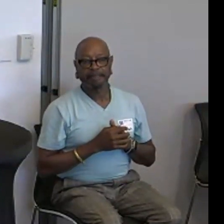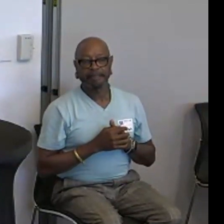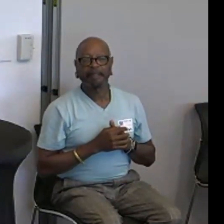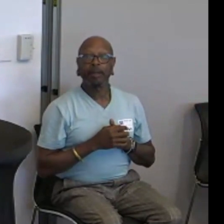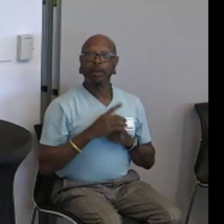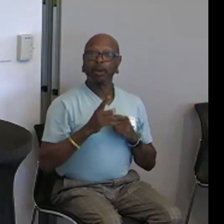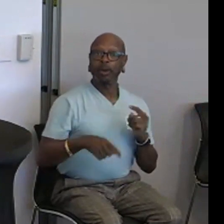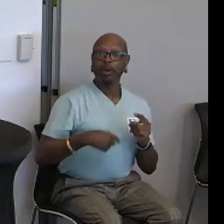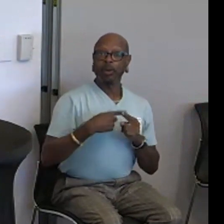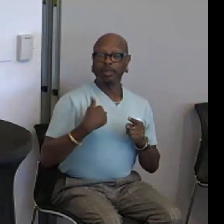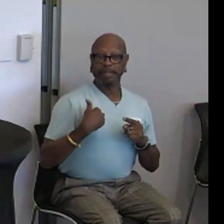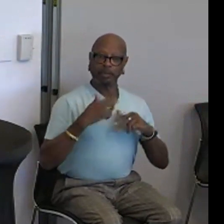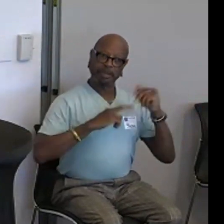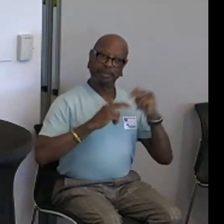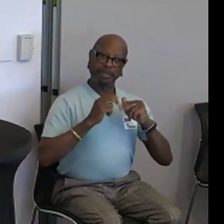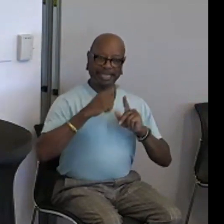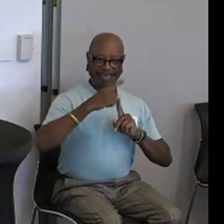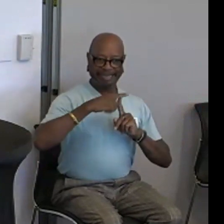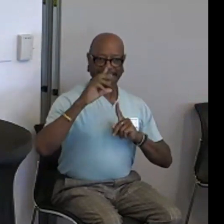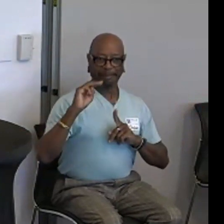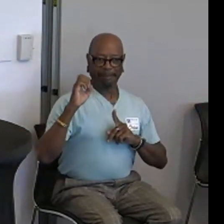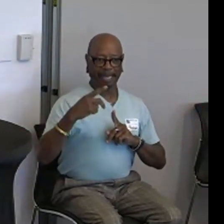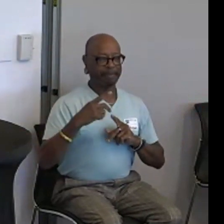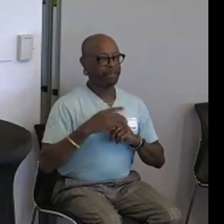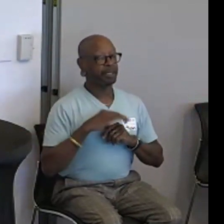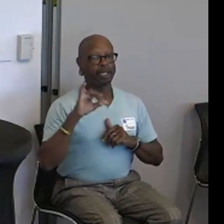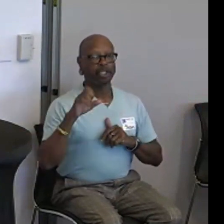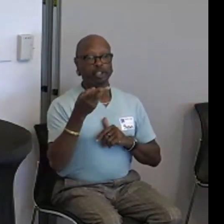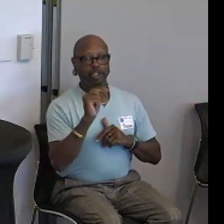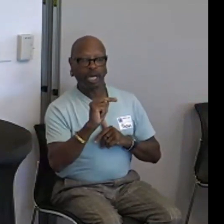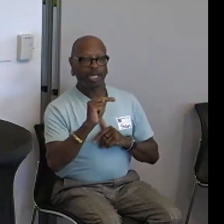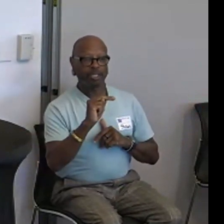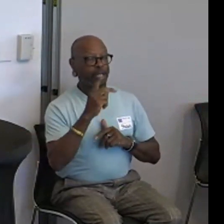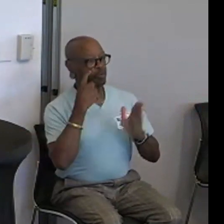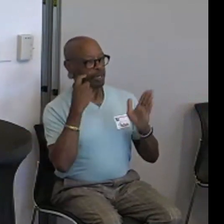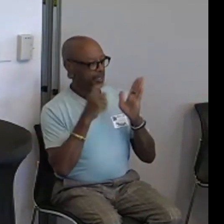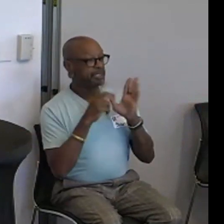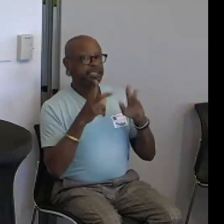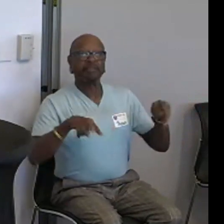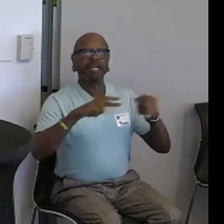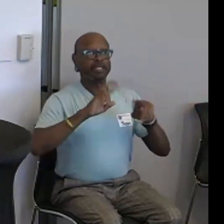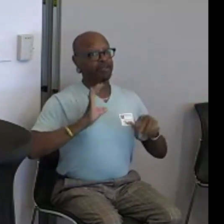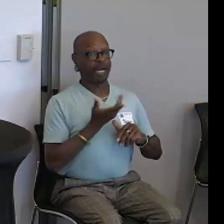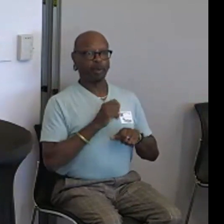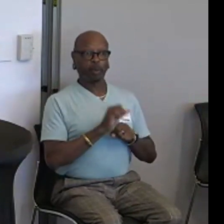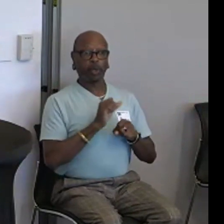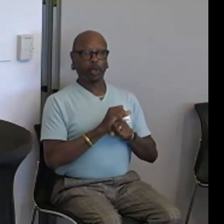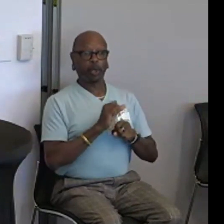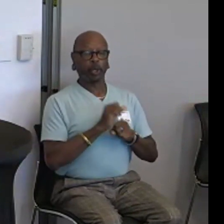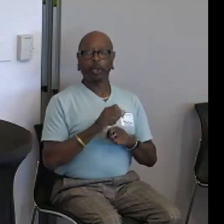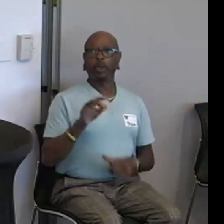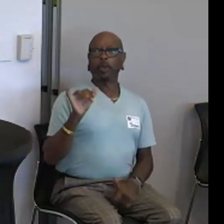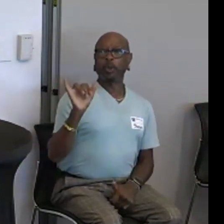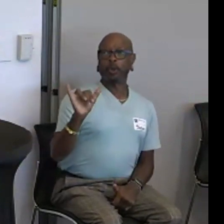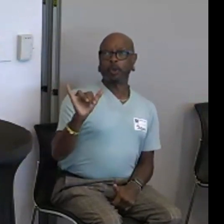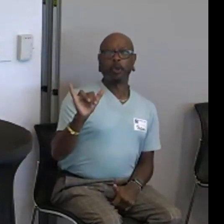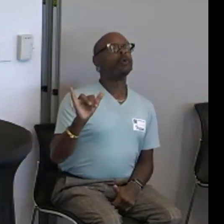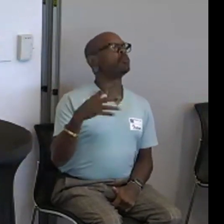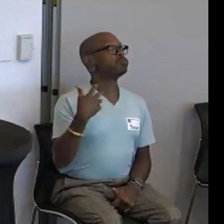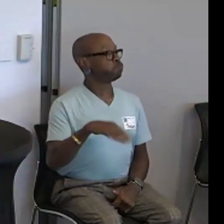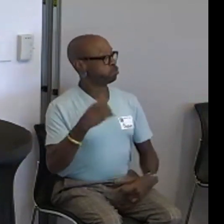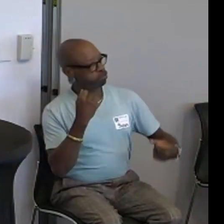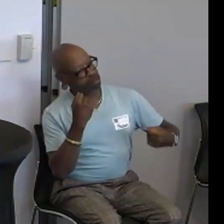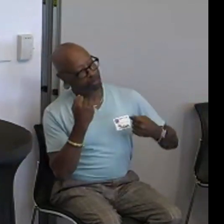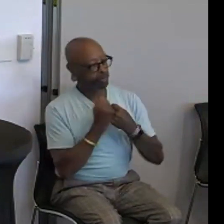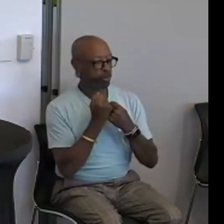when I was building TMAP, John recognized the value of the work that we were doing and was incredibly supportive.